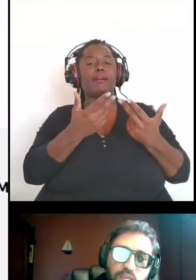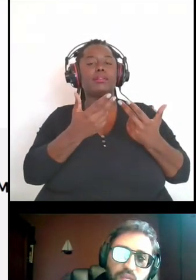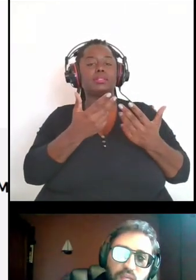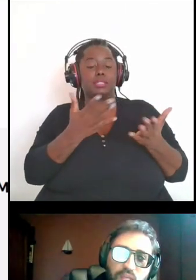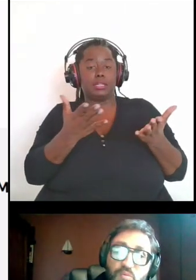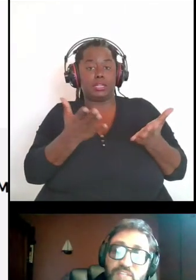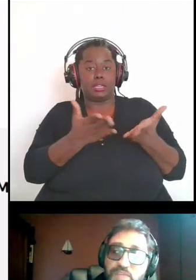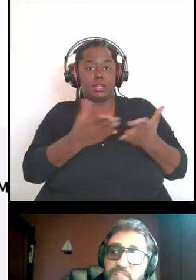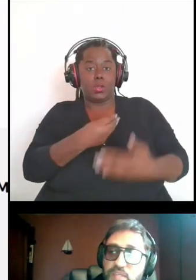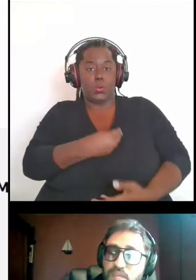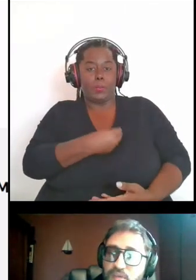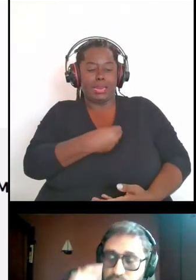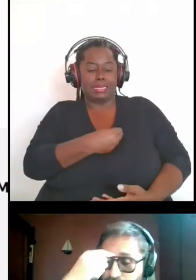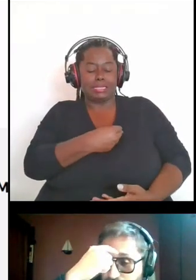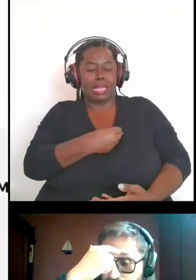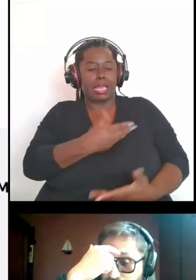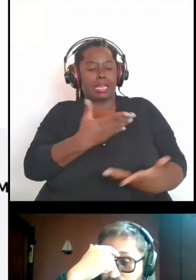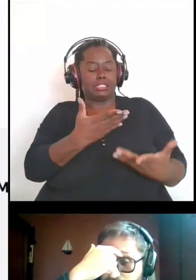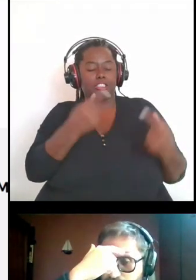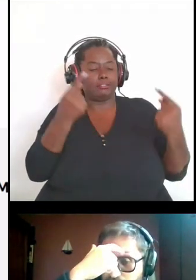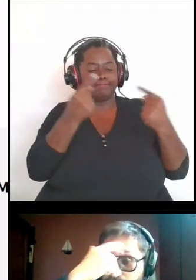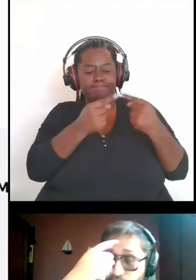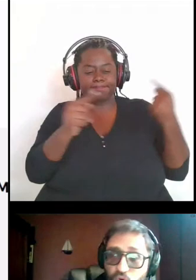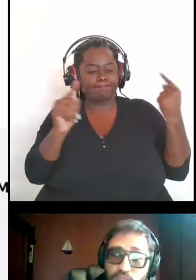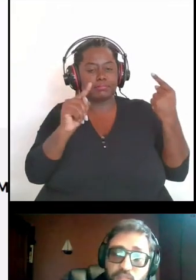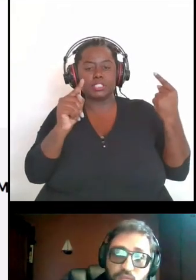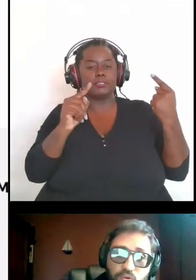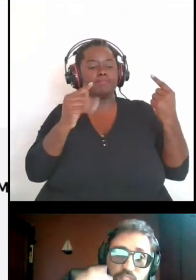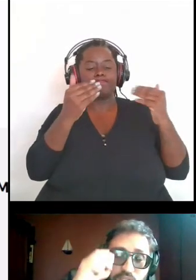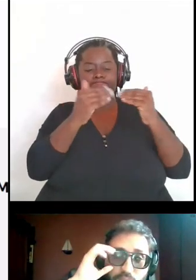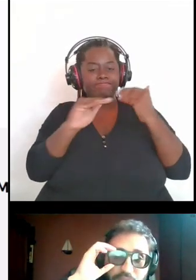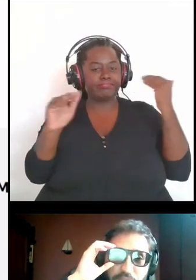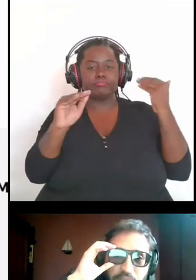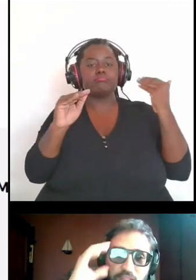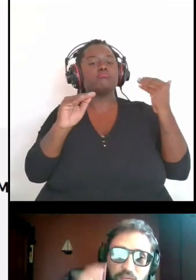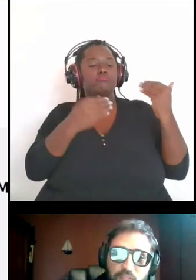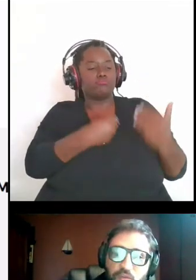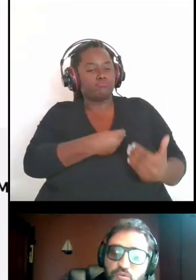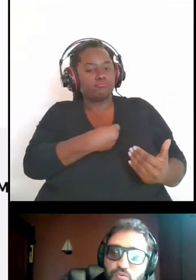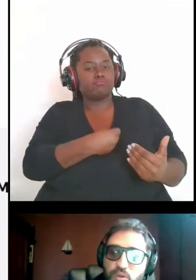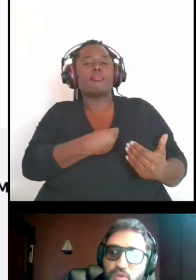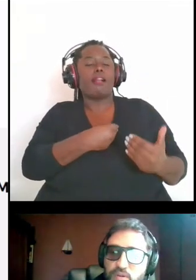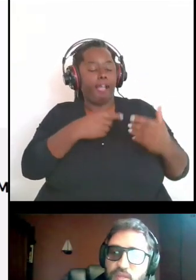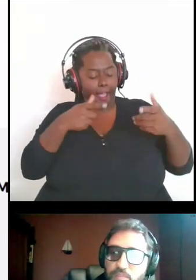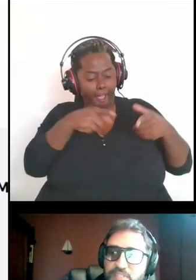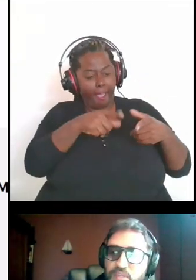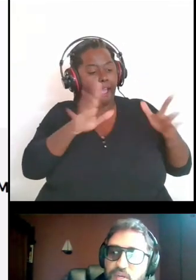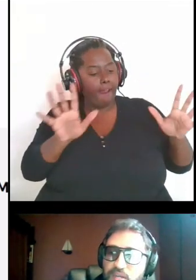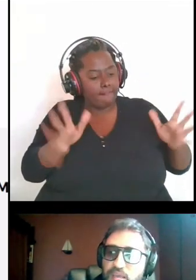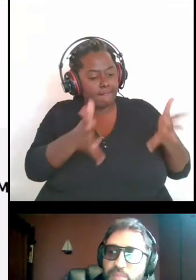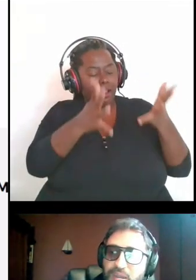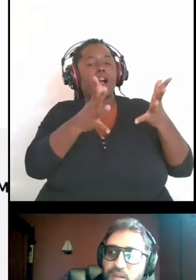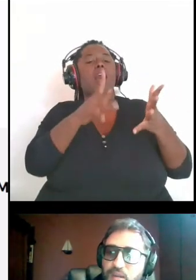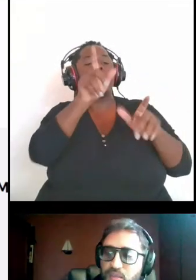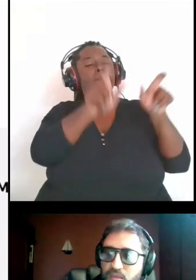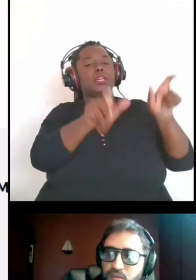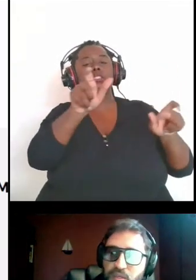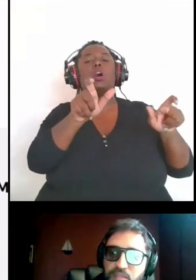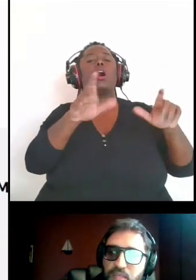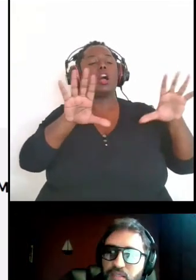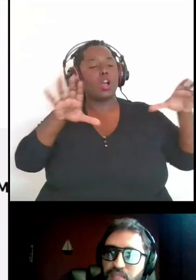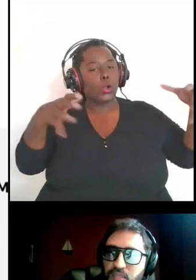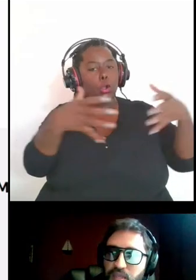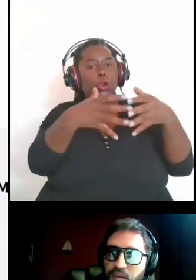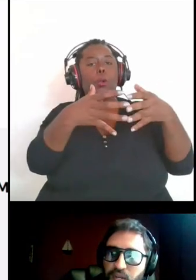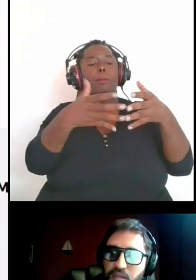of in the presence where we live that's the relationship with the current